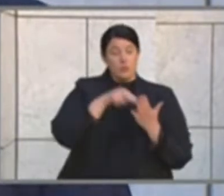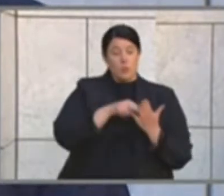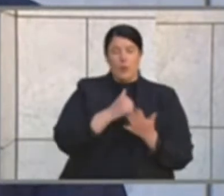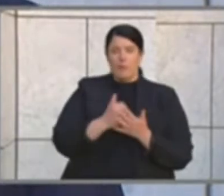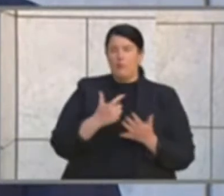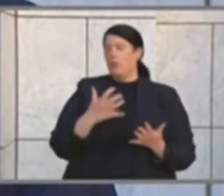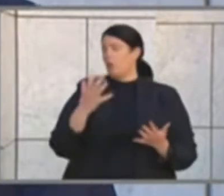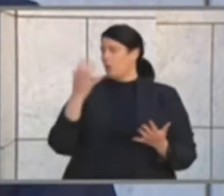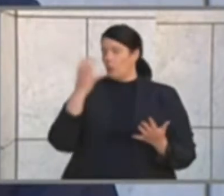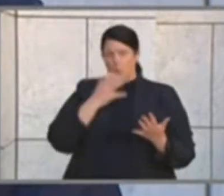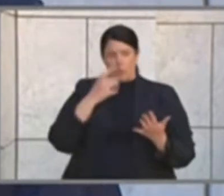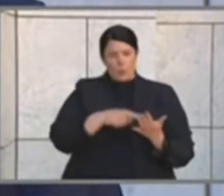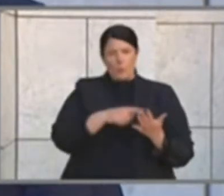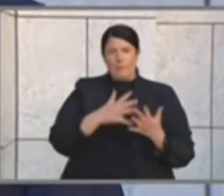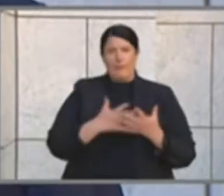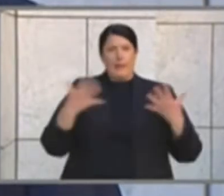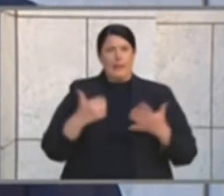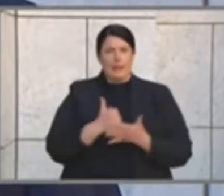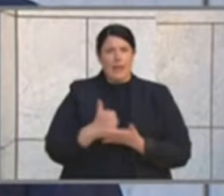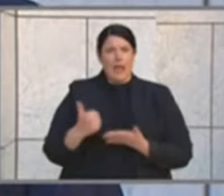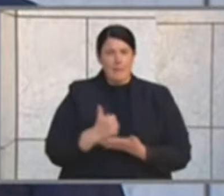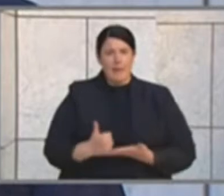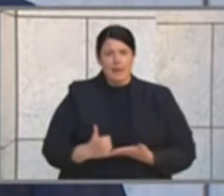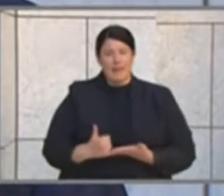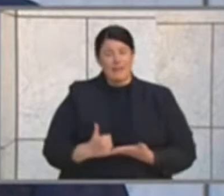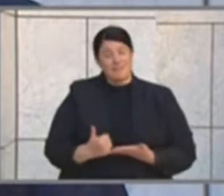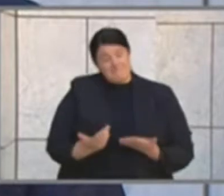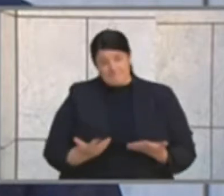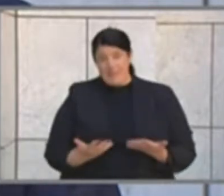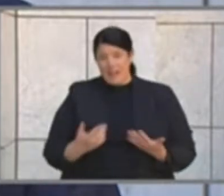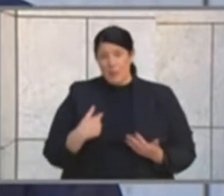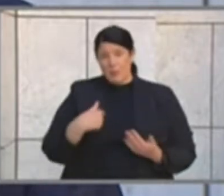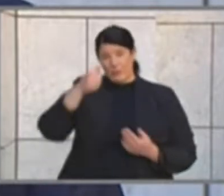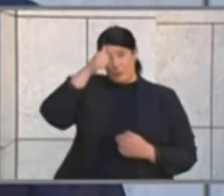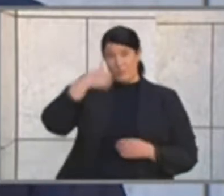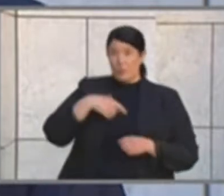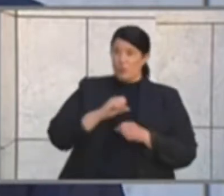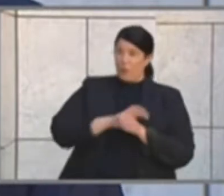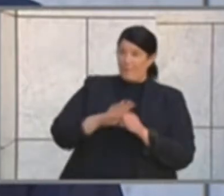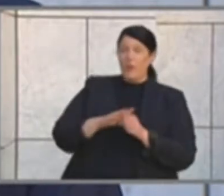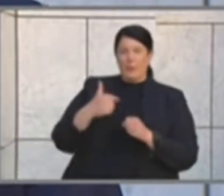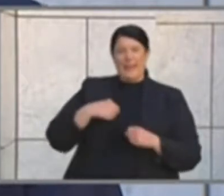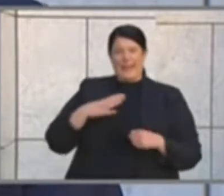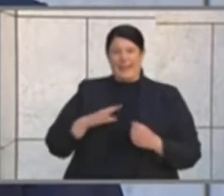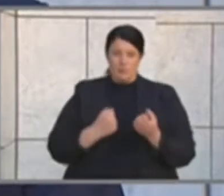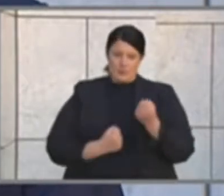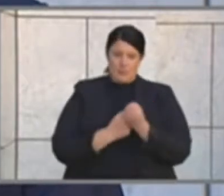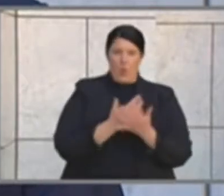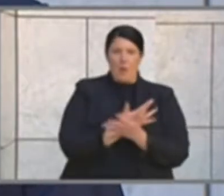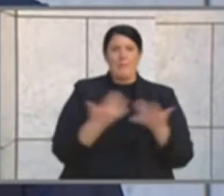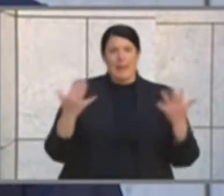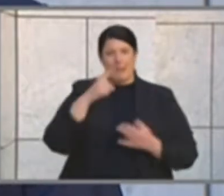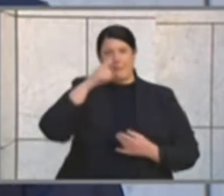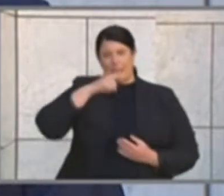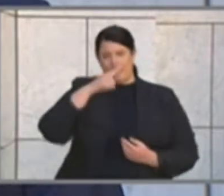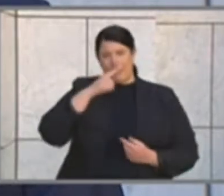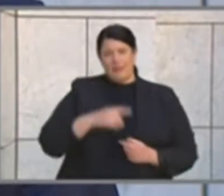them the first time, Phil, and we knew that that was likely what would be required. And when you're running a